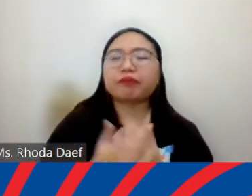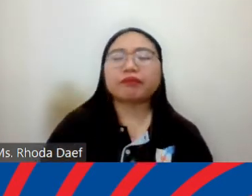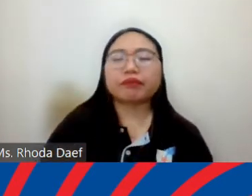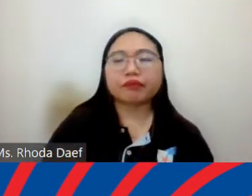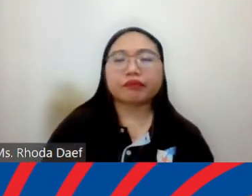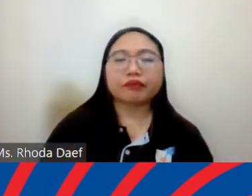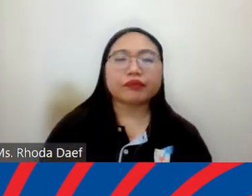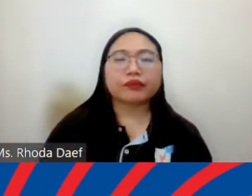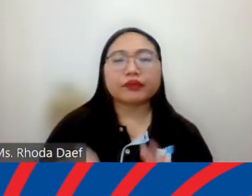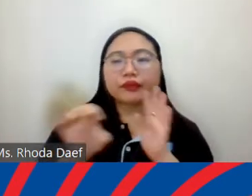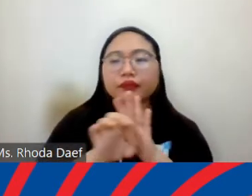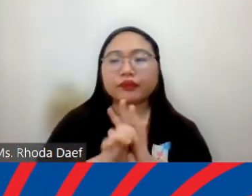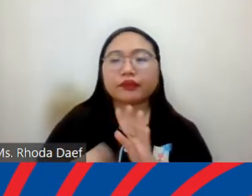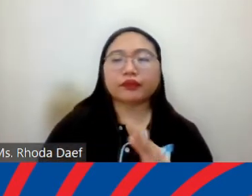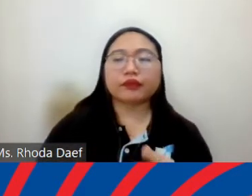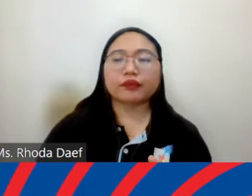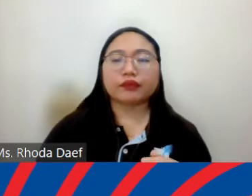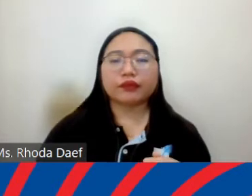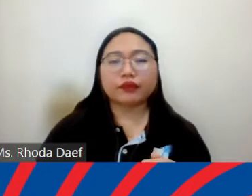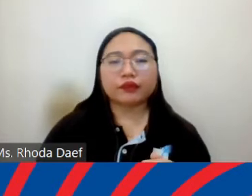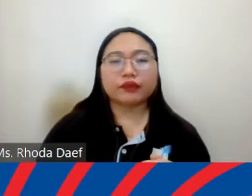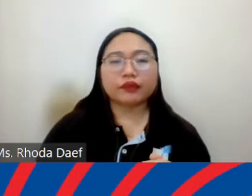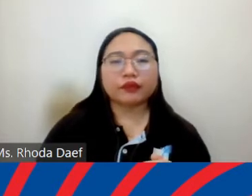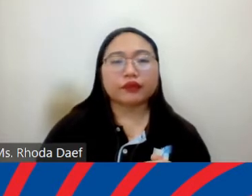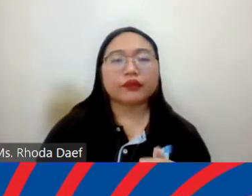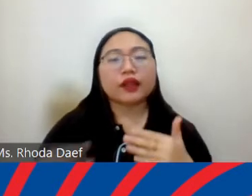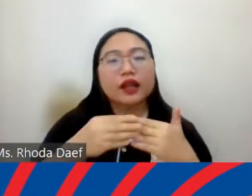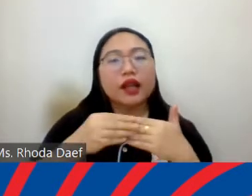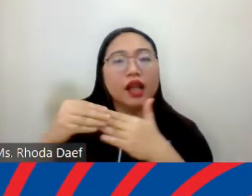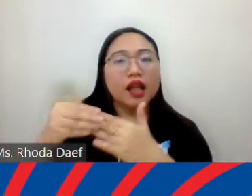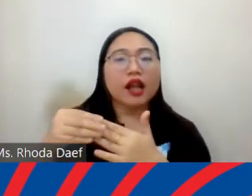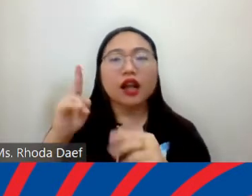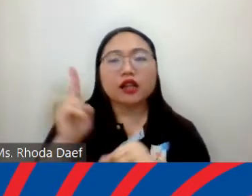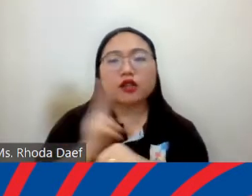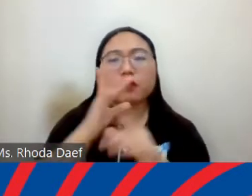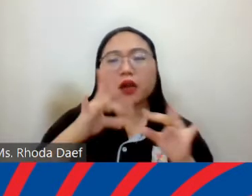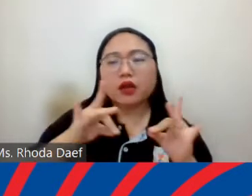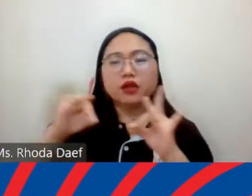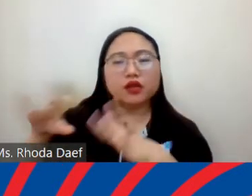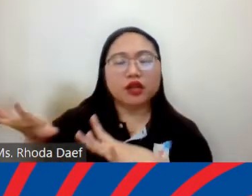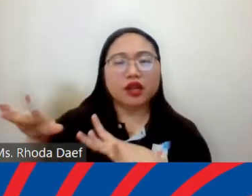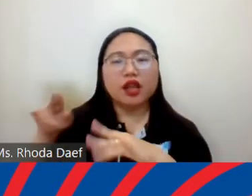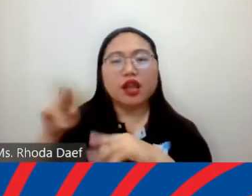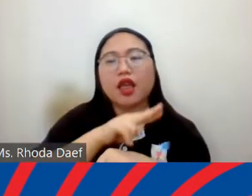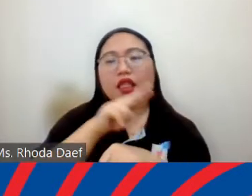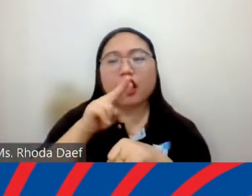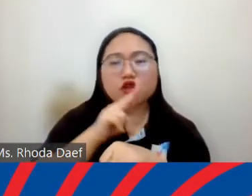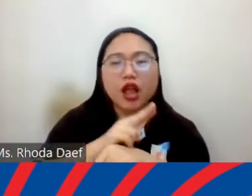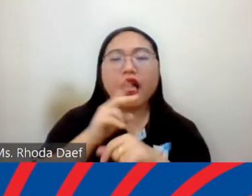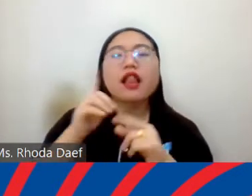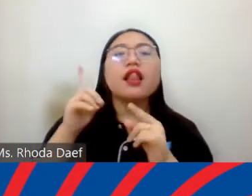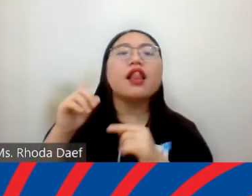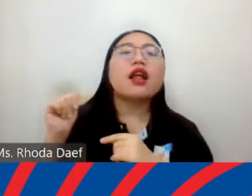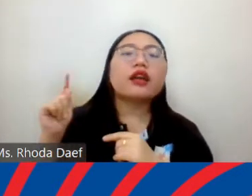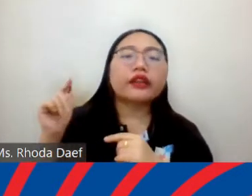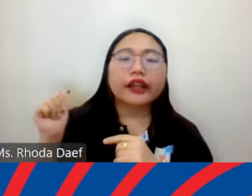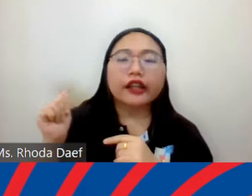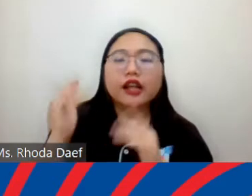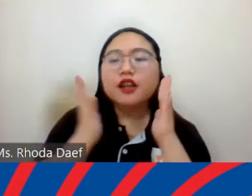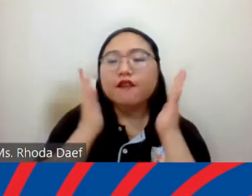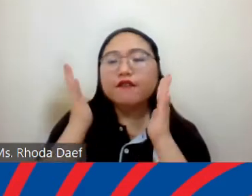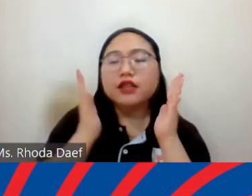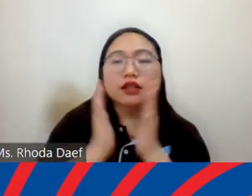An example, a guide was developed by the Australian National Data Service. So this is